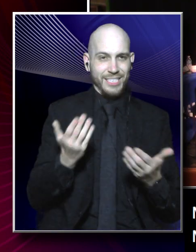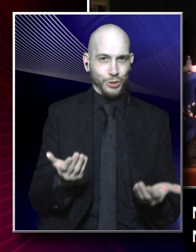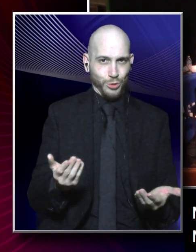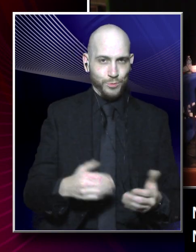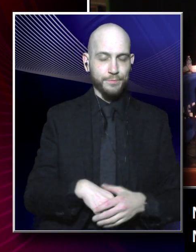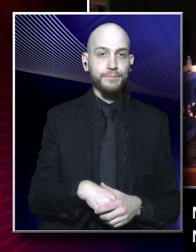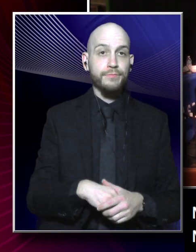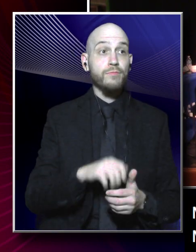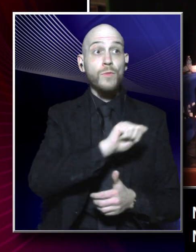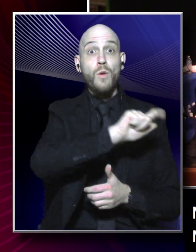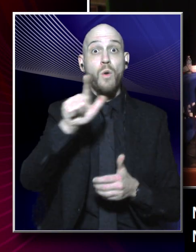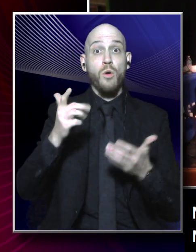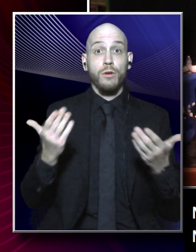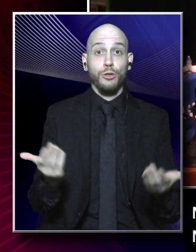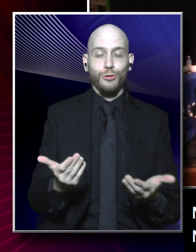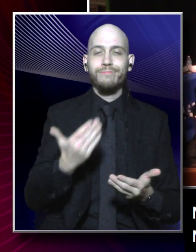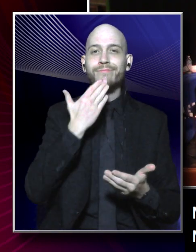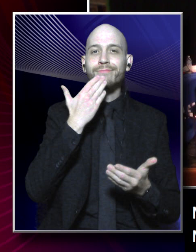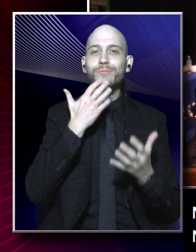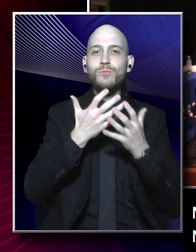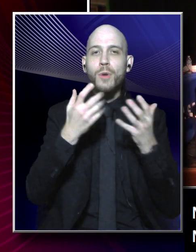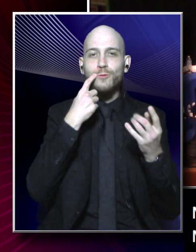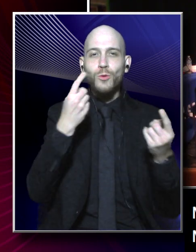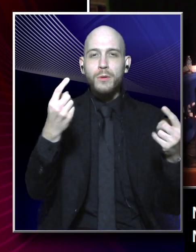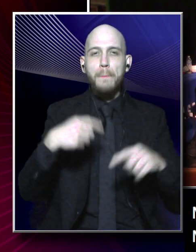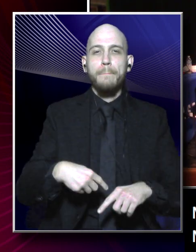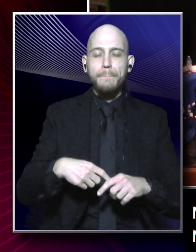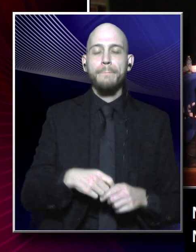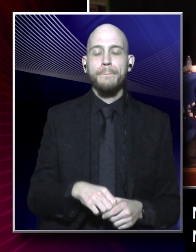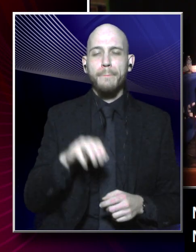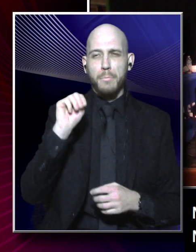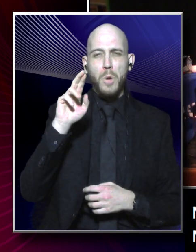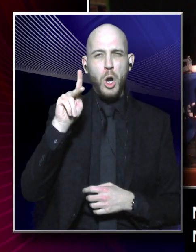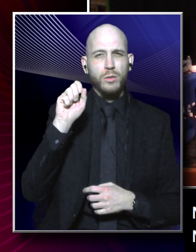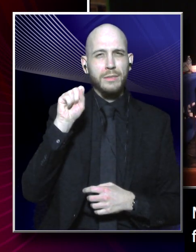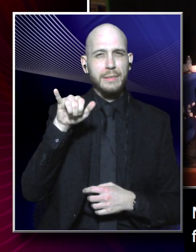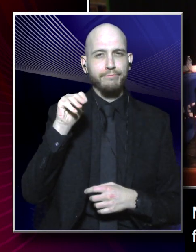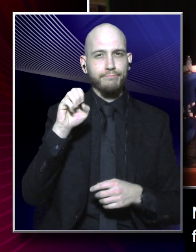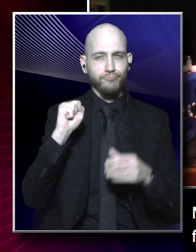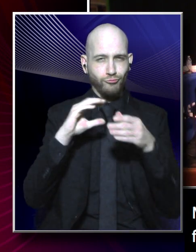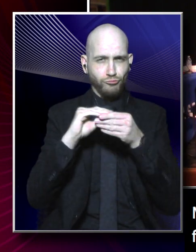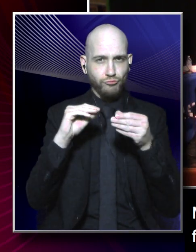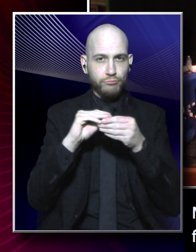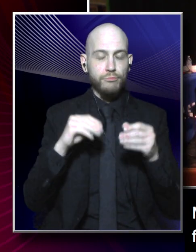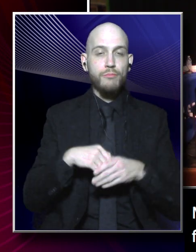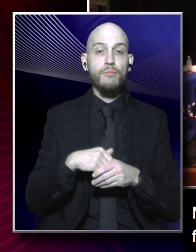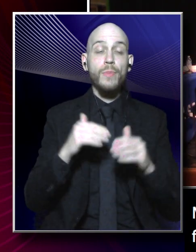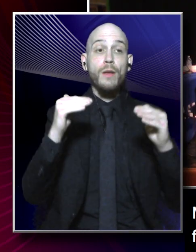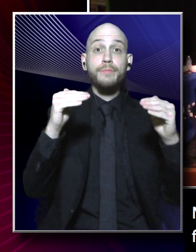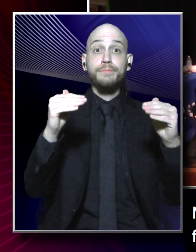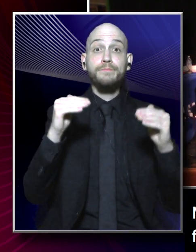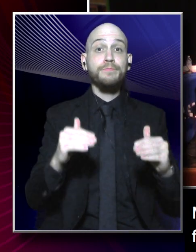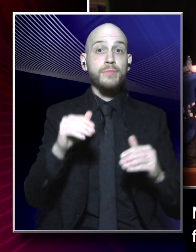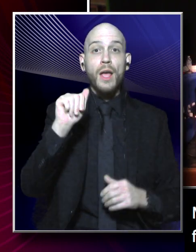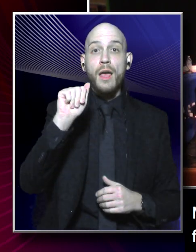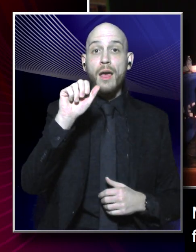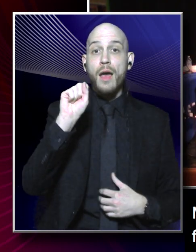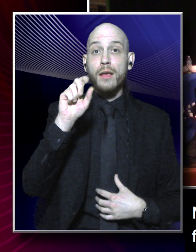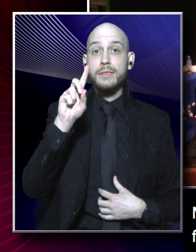we have everybody here. Thank you, everybody, for attending. The next item is the